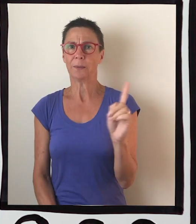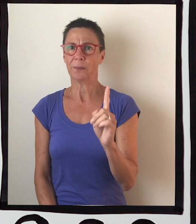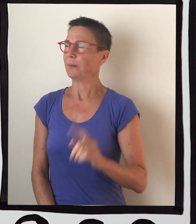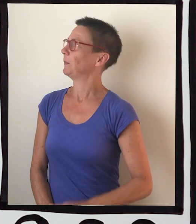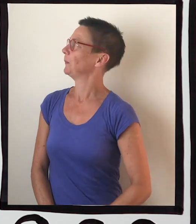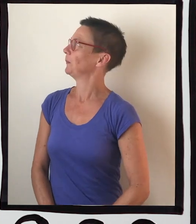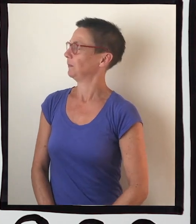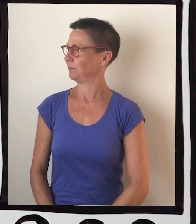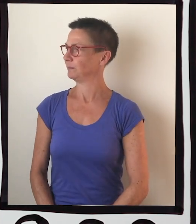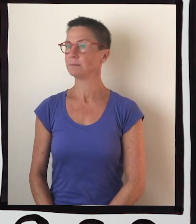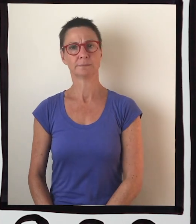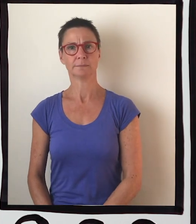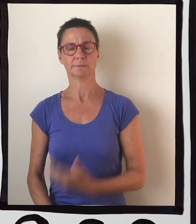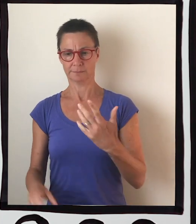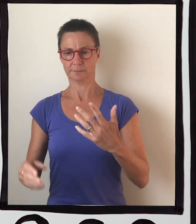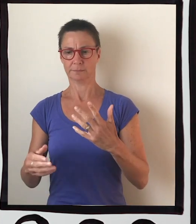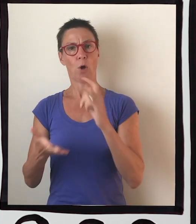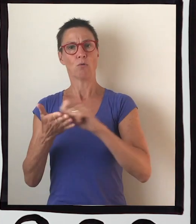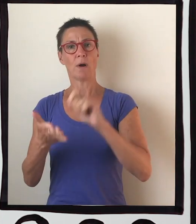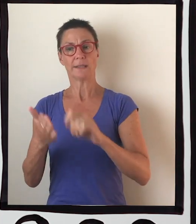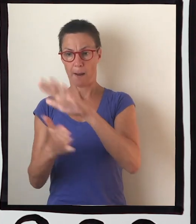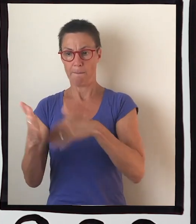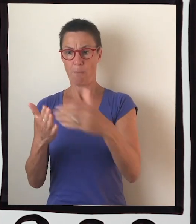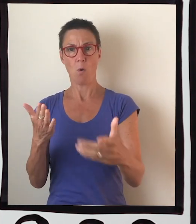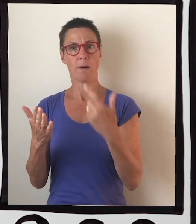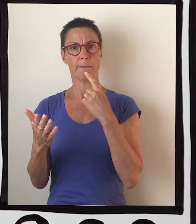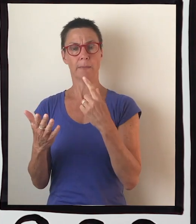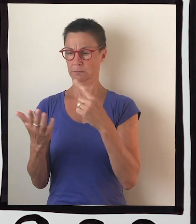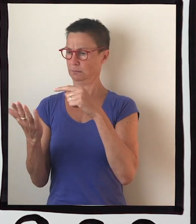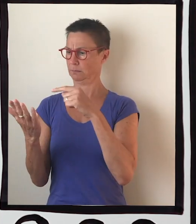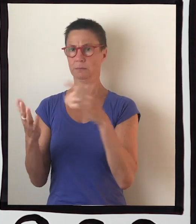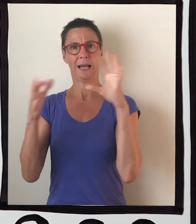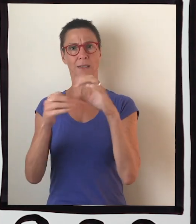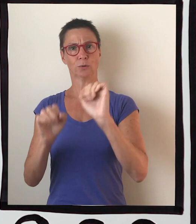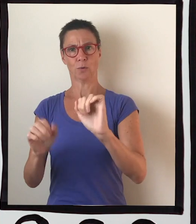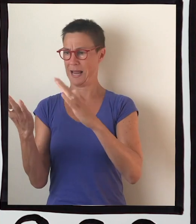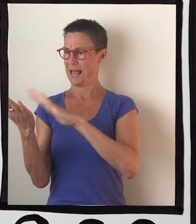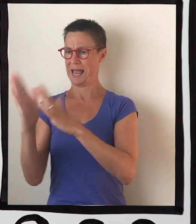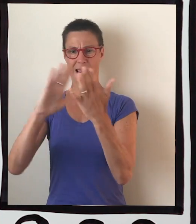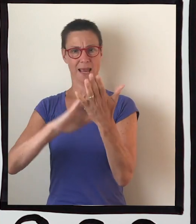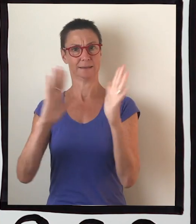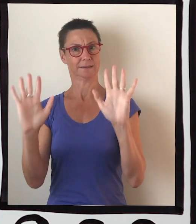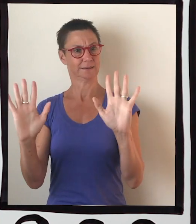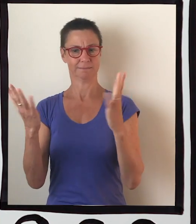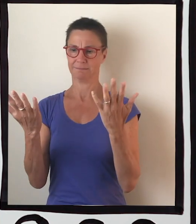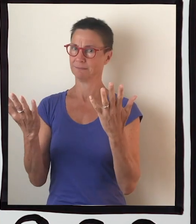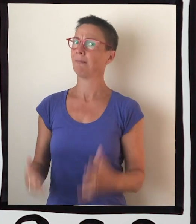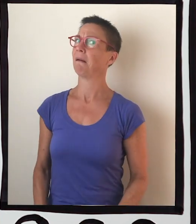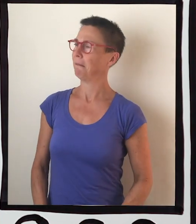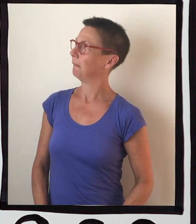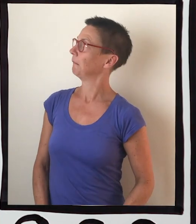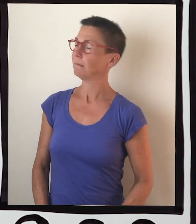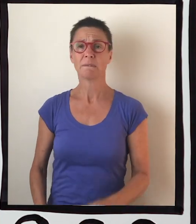how to write a poem about your hands. Cool!